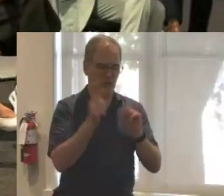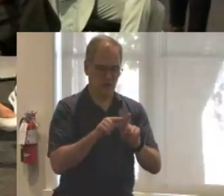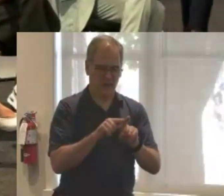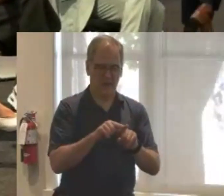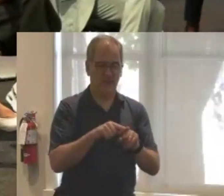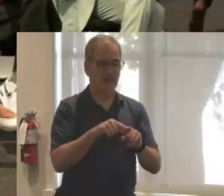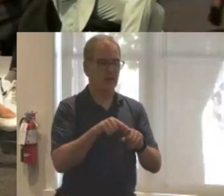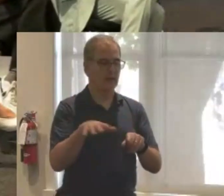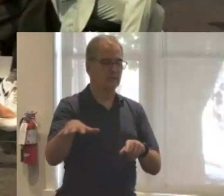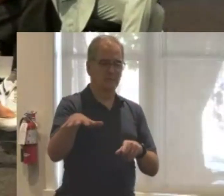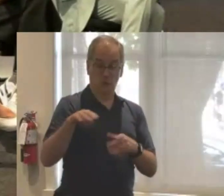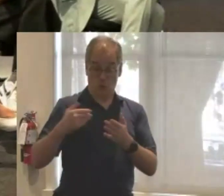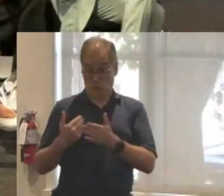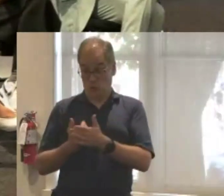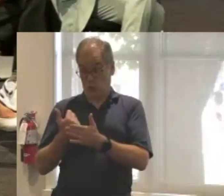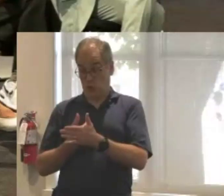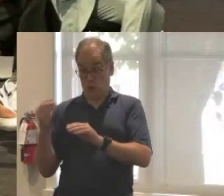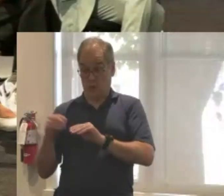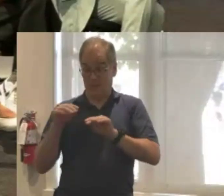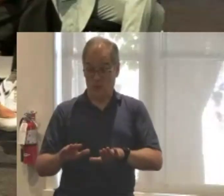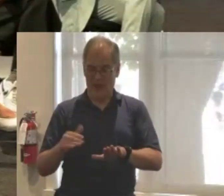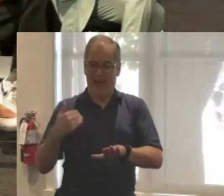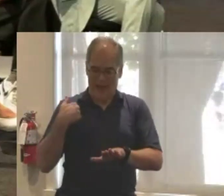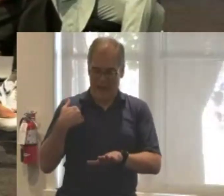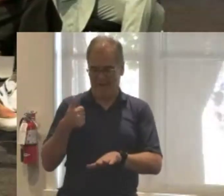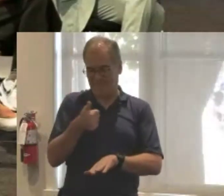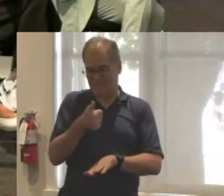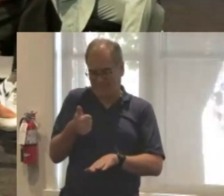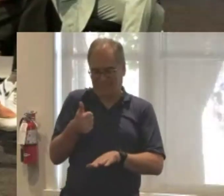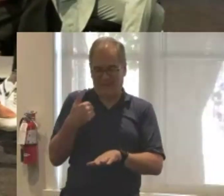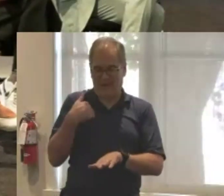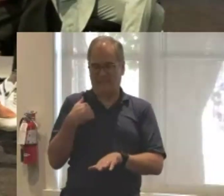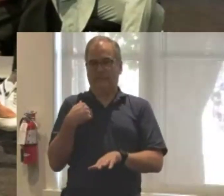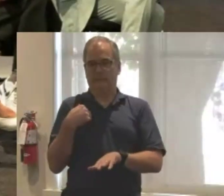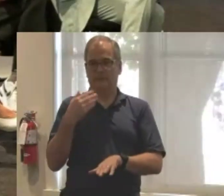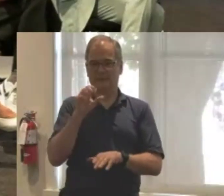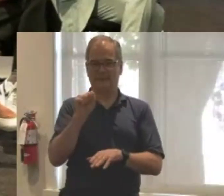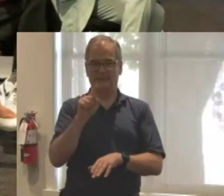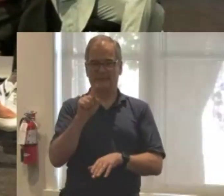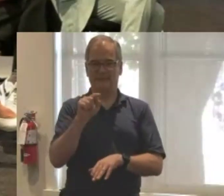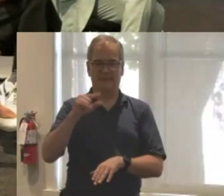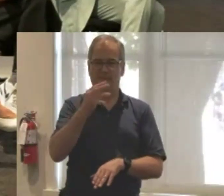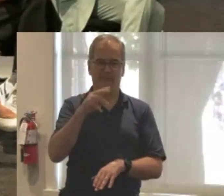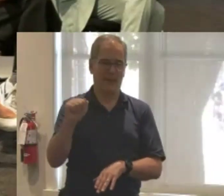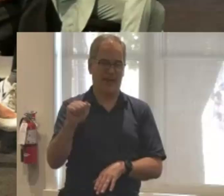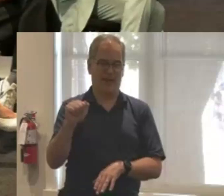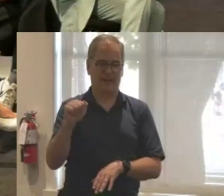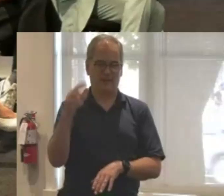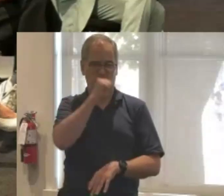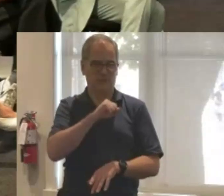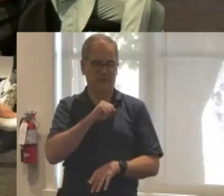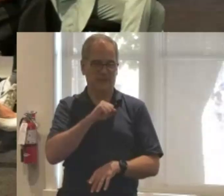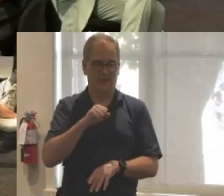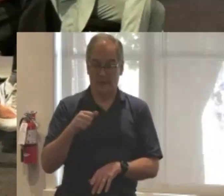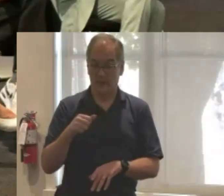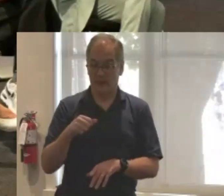are prevalent in newcomer communities. Often our youth could be hesitant to discuss their mental health so easily. Though we are a lead agency in mental health